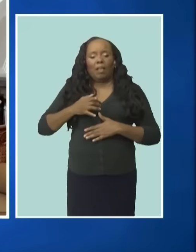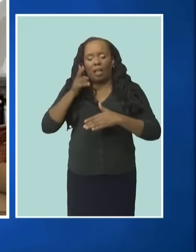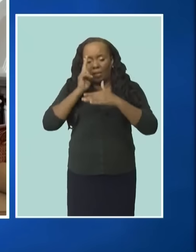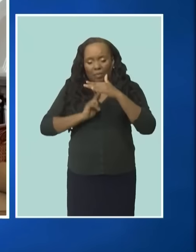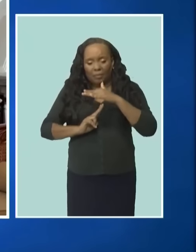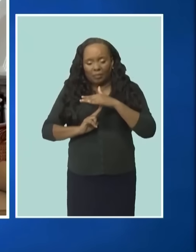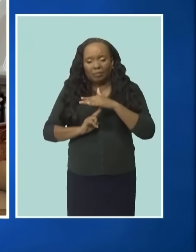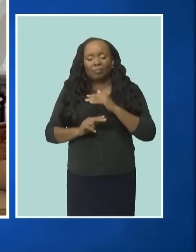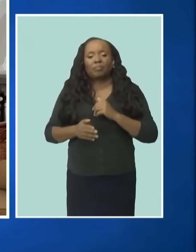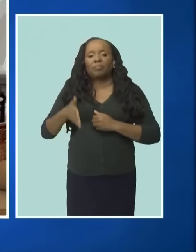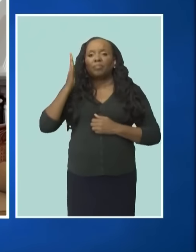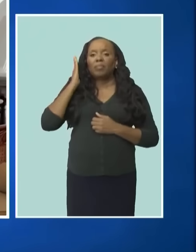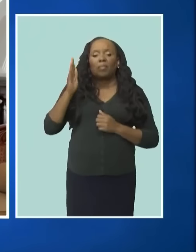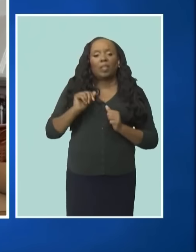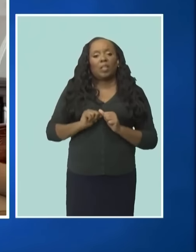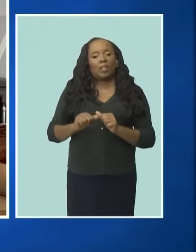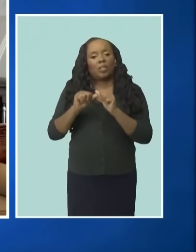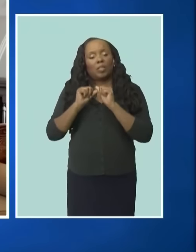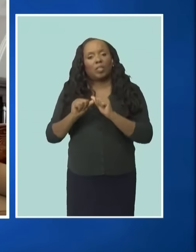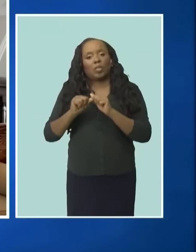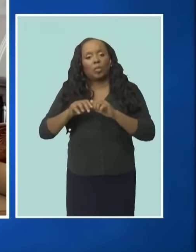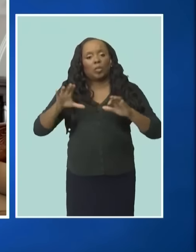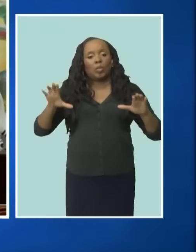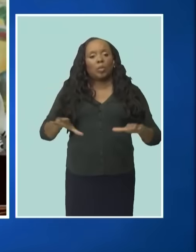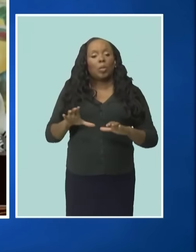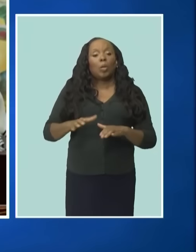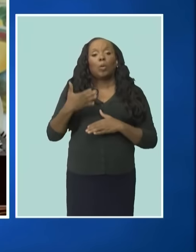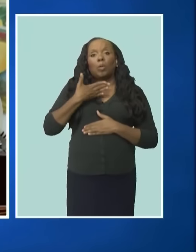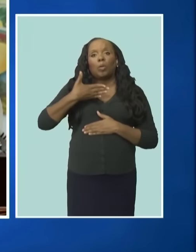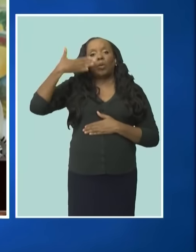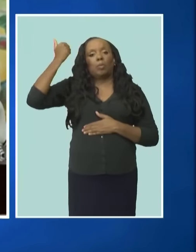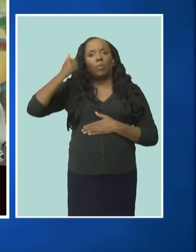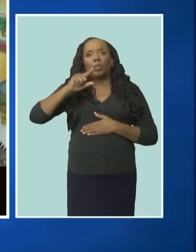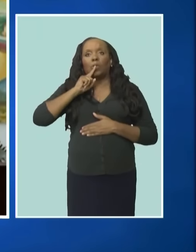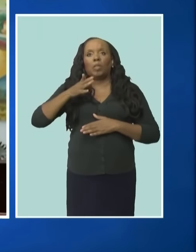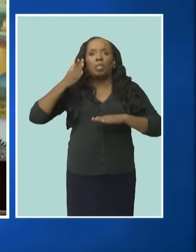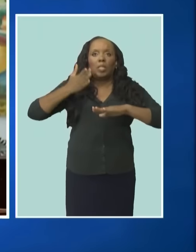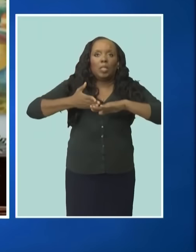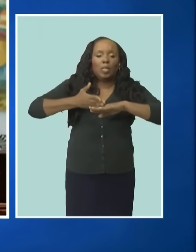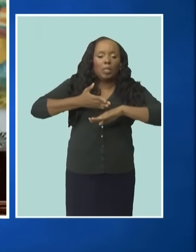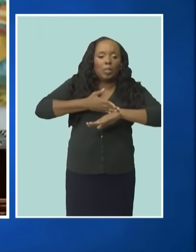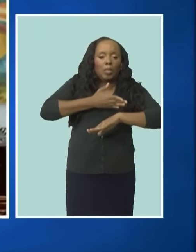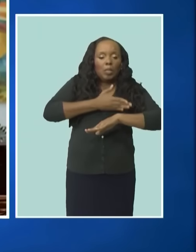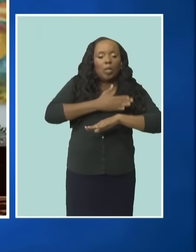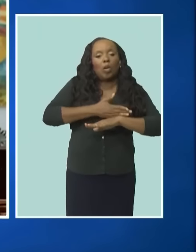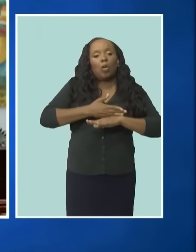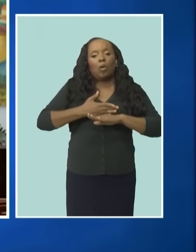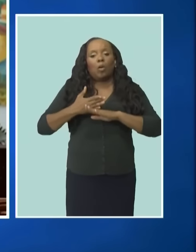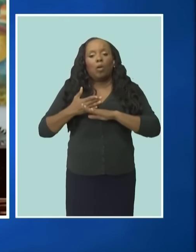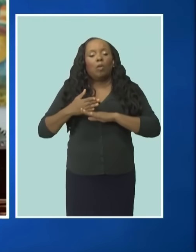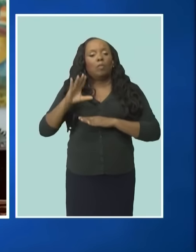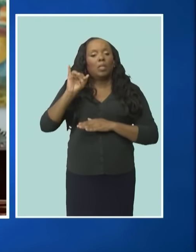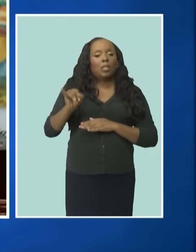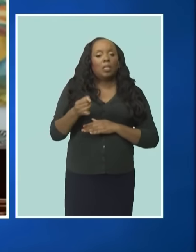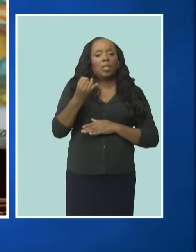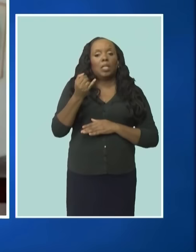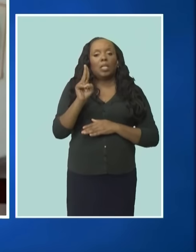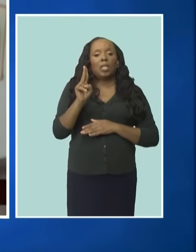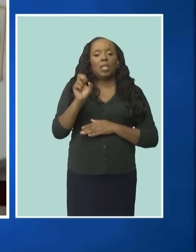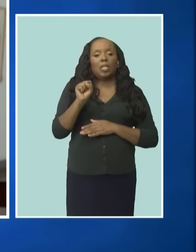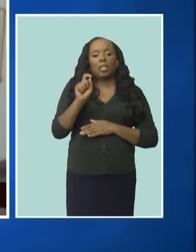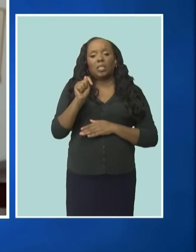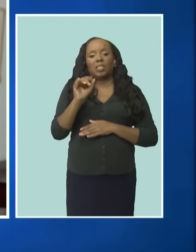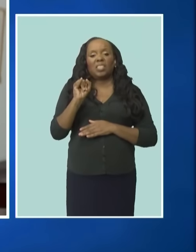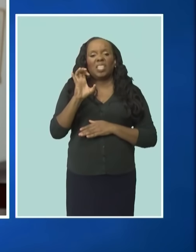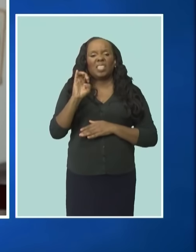says he will continue to do his utmost best to maintain and improve the administration of justice in this country.